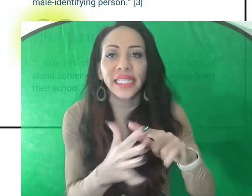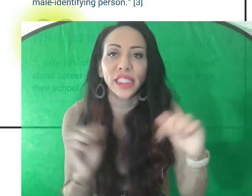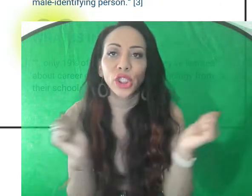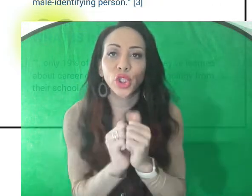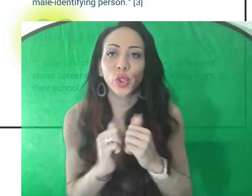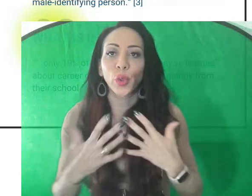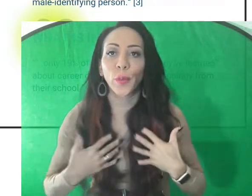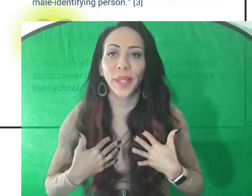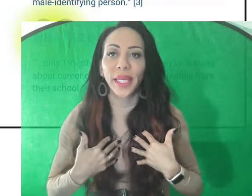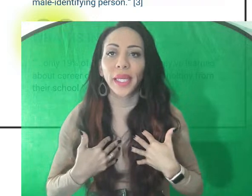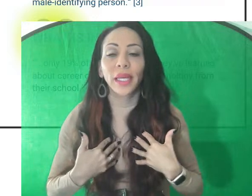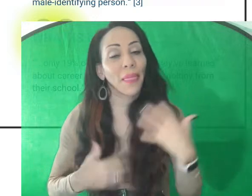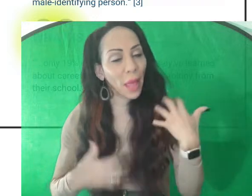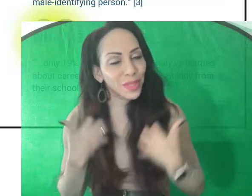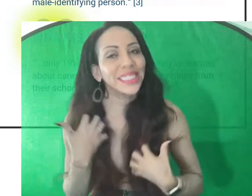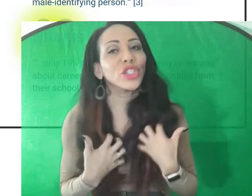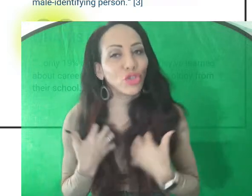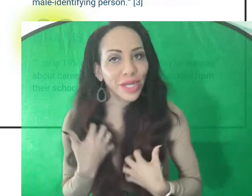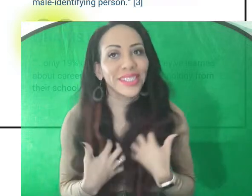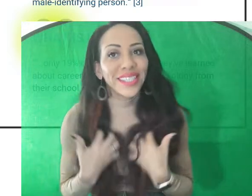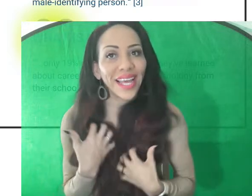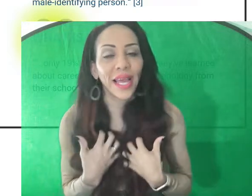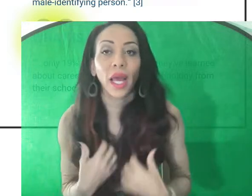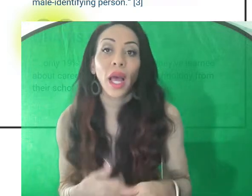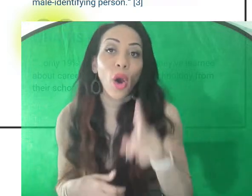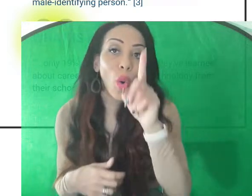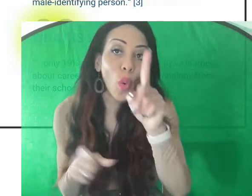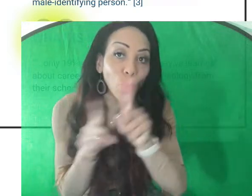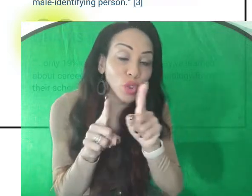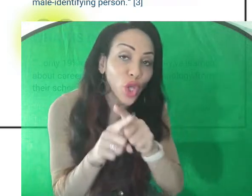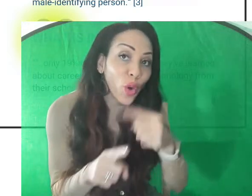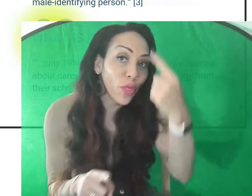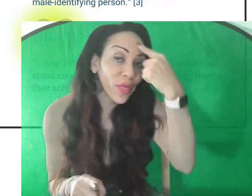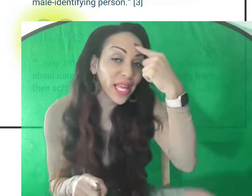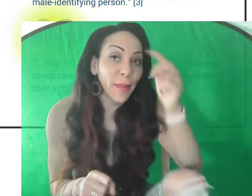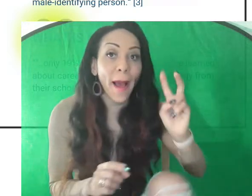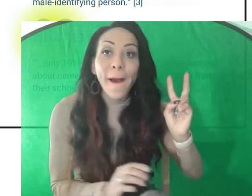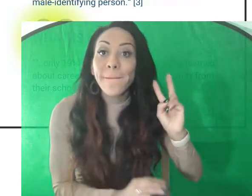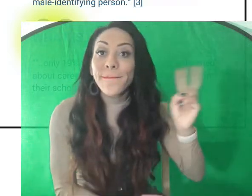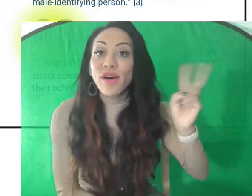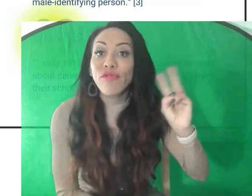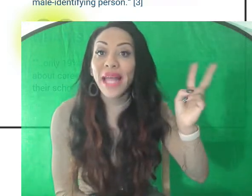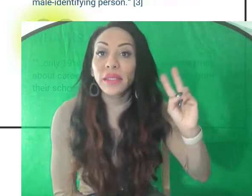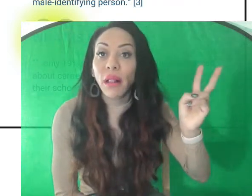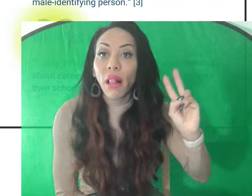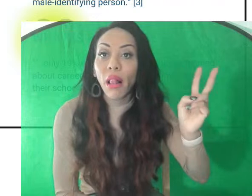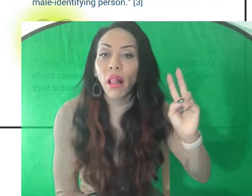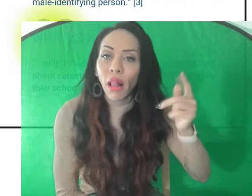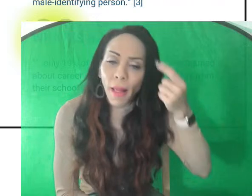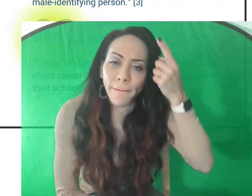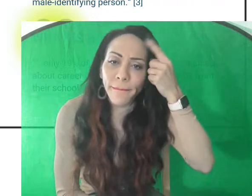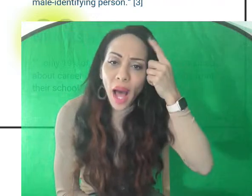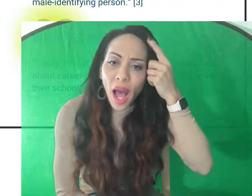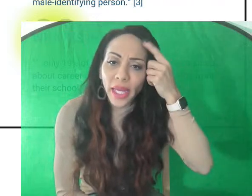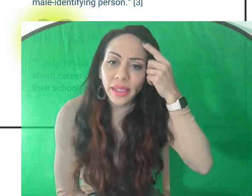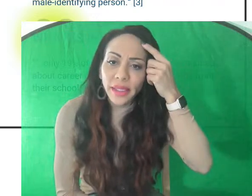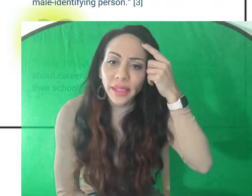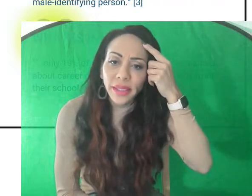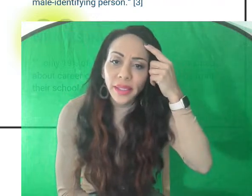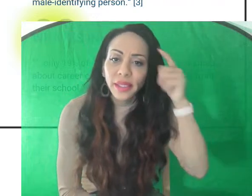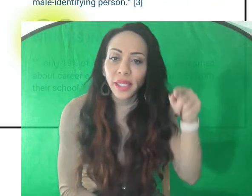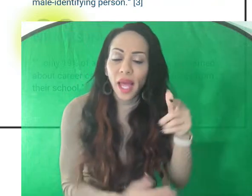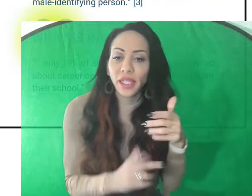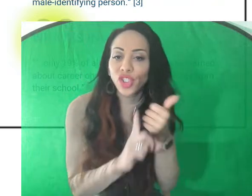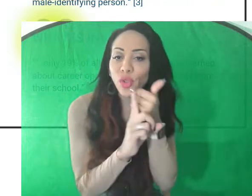And also, when considering parental mindsets outside of the term times and the attendance levels that it affected, we really feel